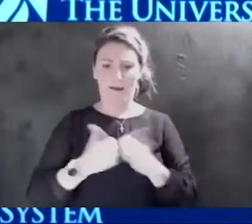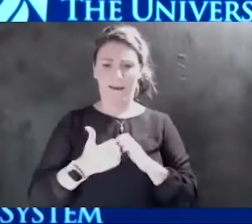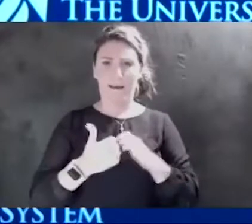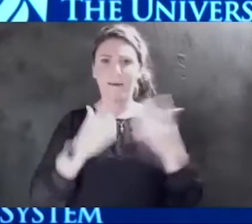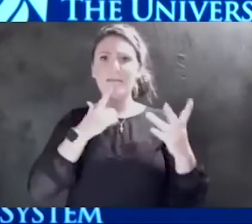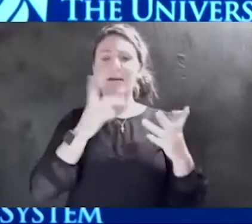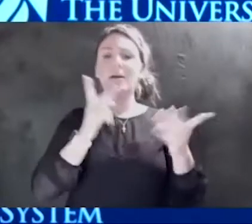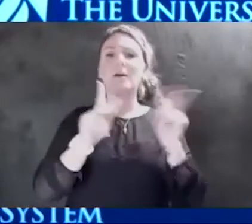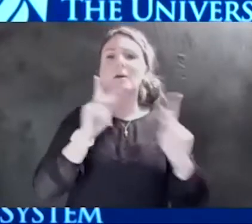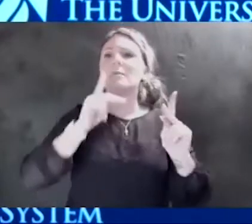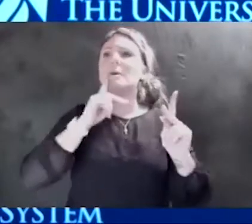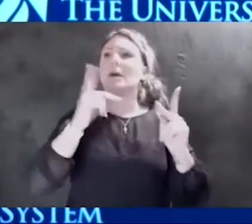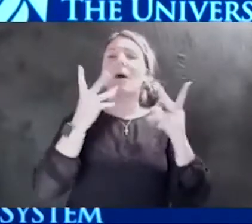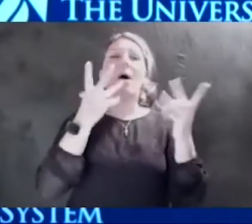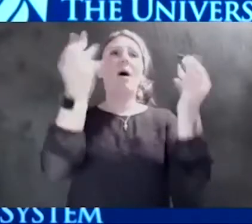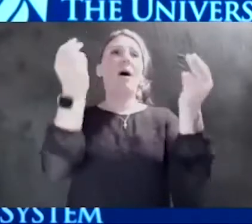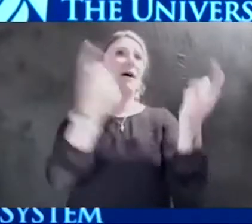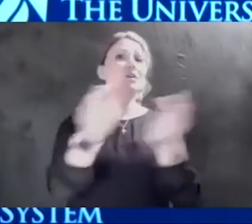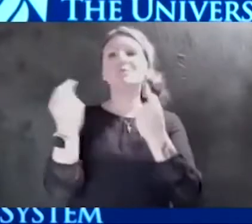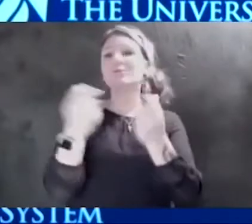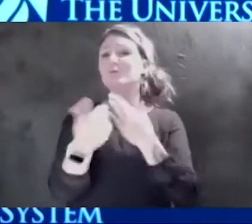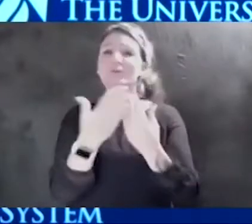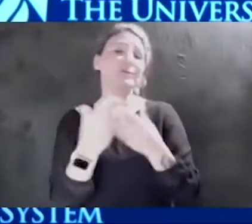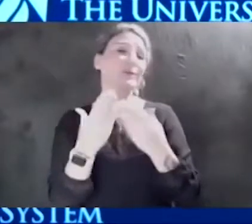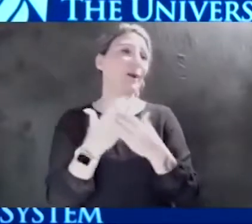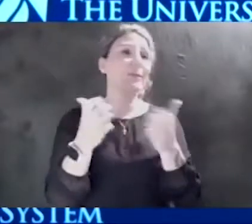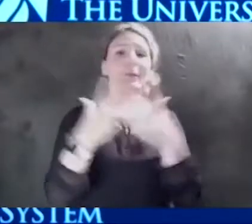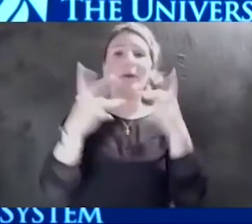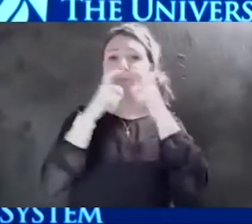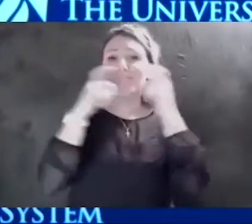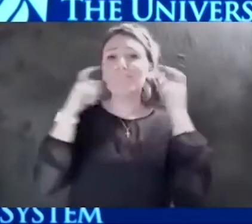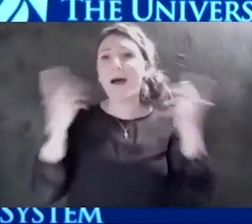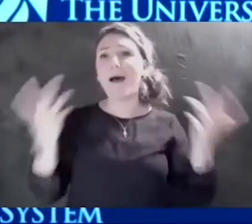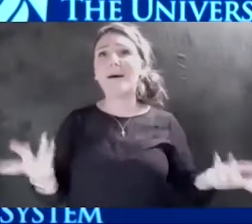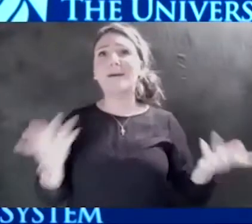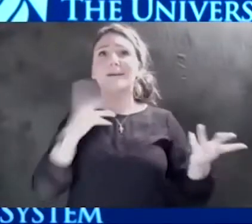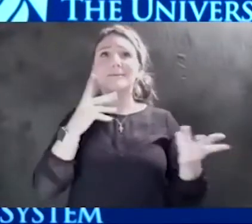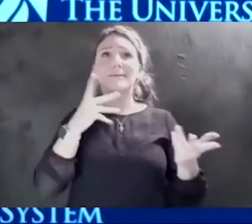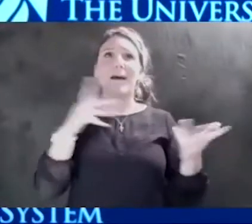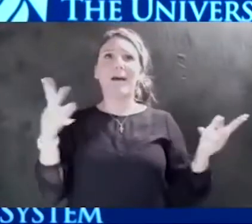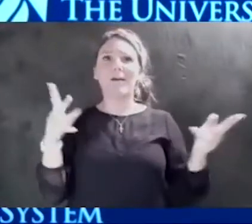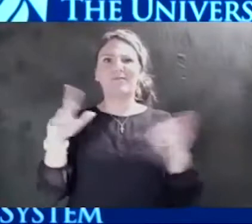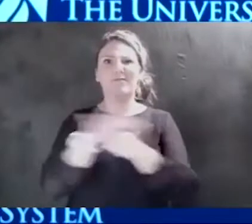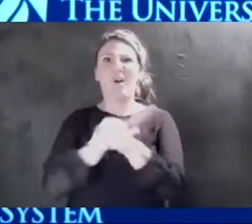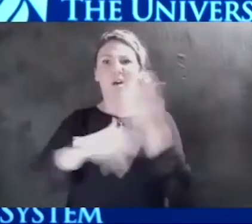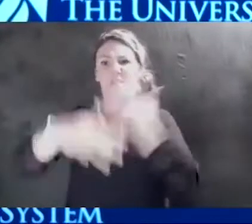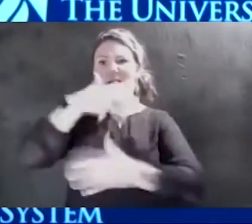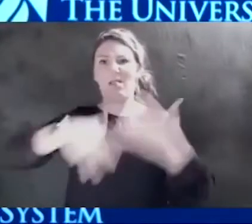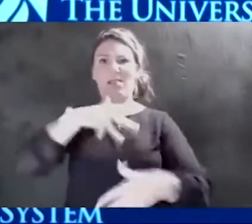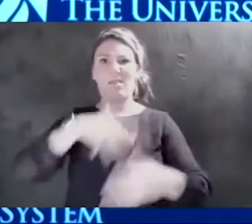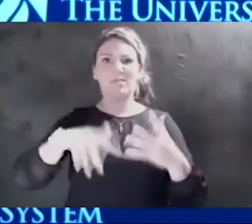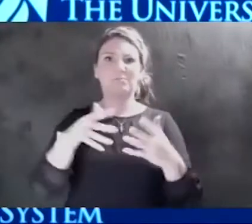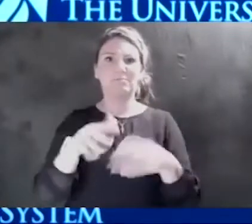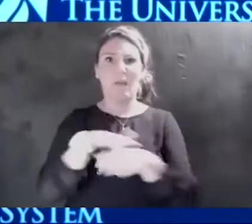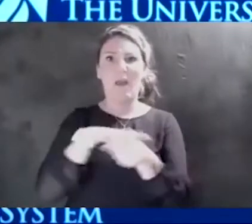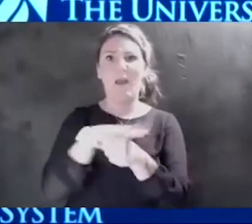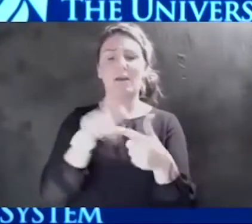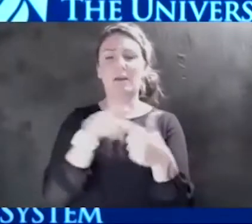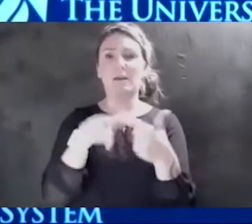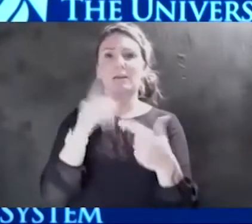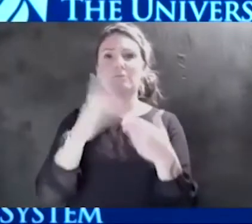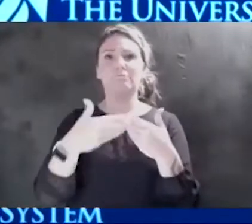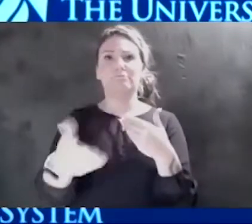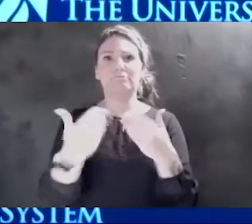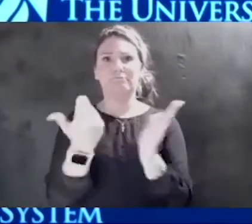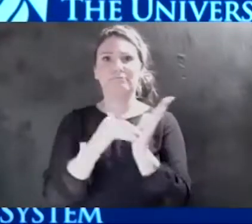you want, and basically you're not masked and you're crowded in public spaces again, and then we go ahead and give you the vaccine. And